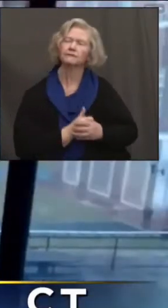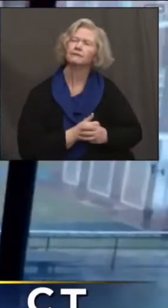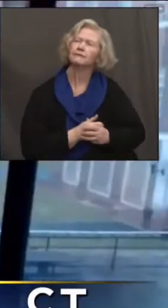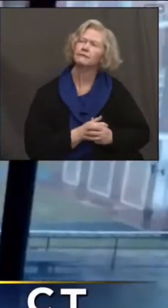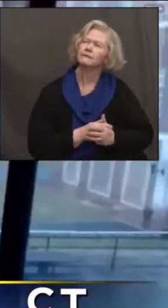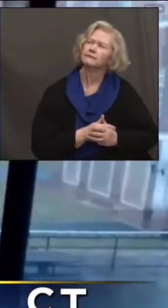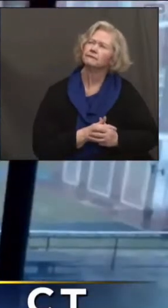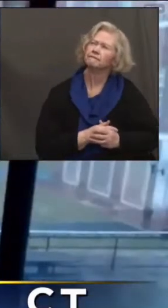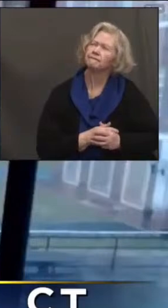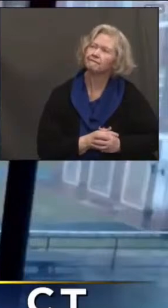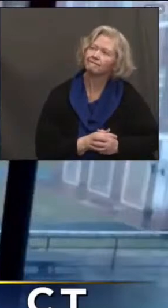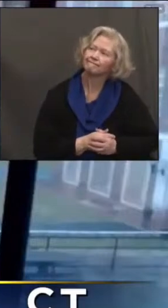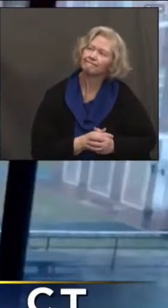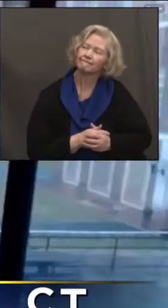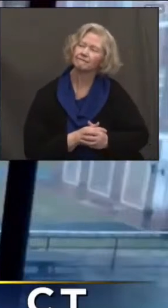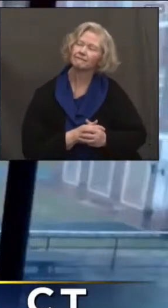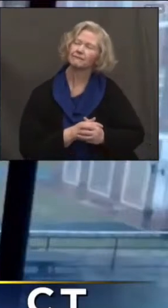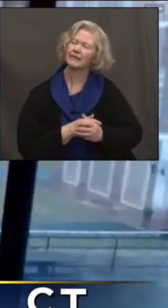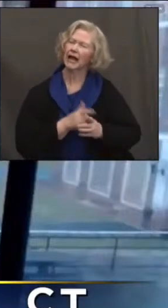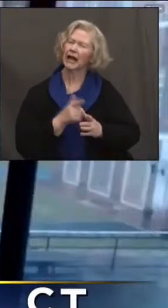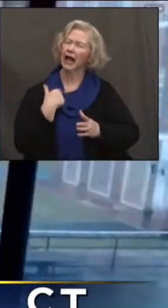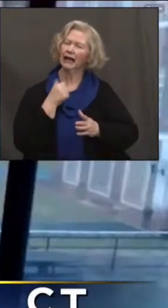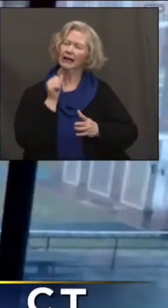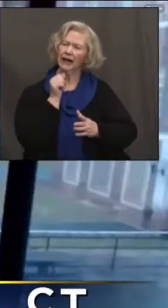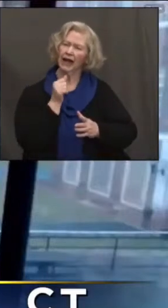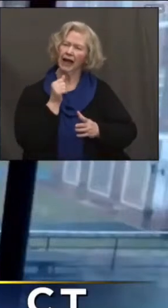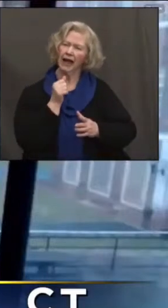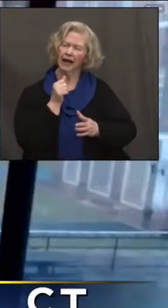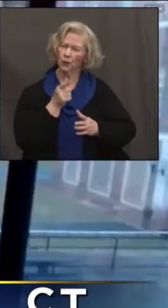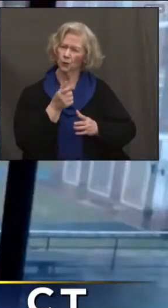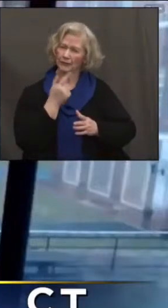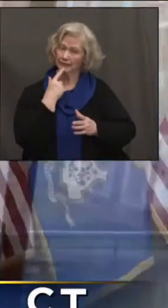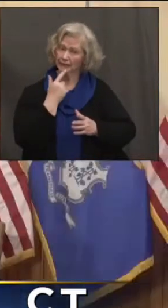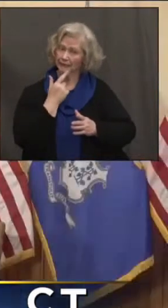Let's see, Dave, I didn't hear the figure. You said